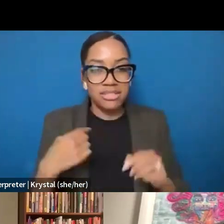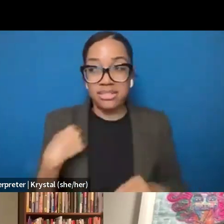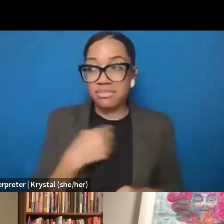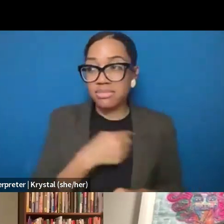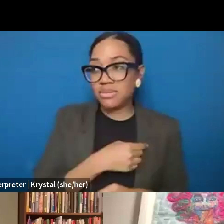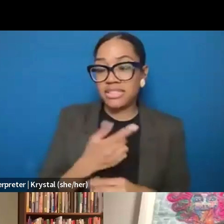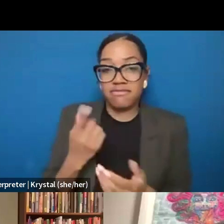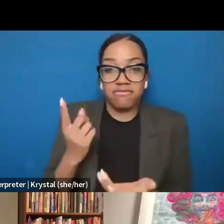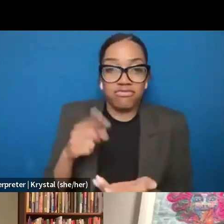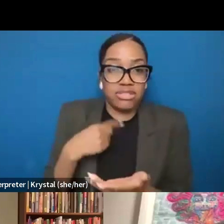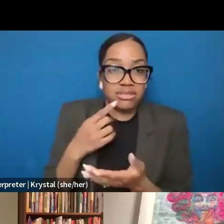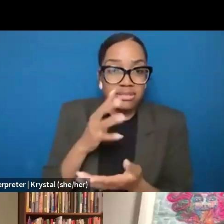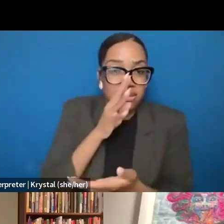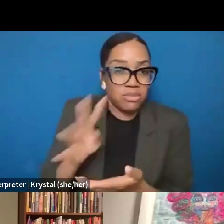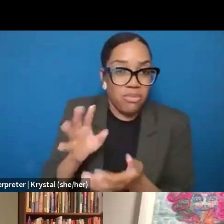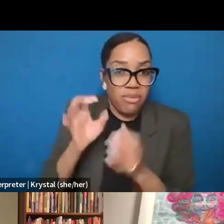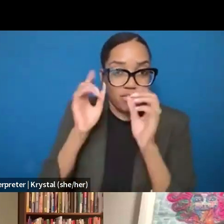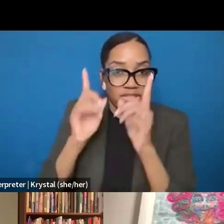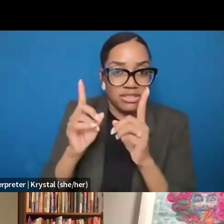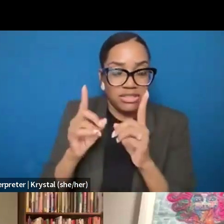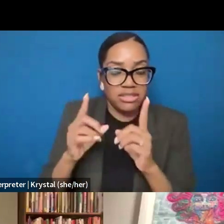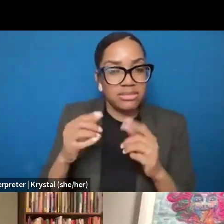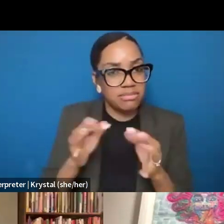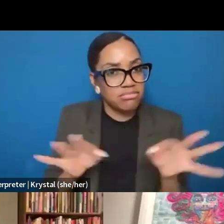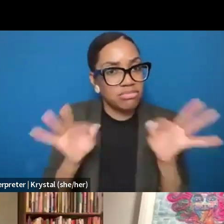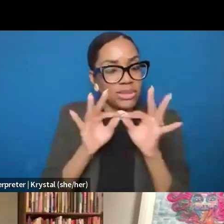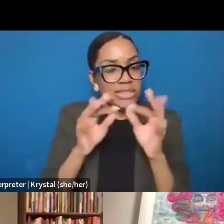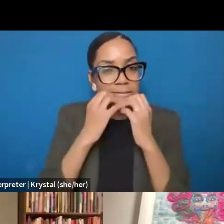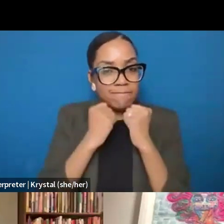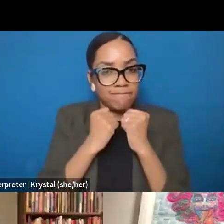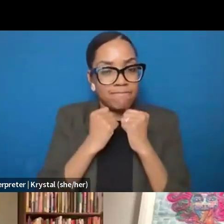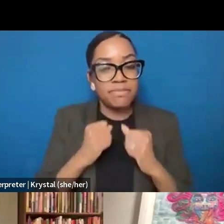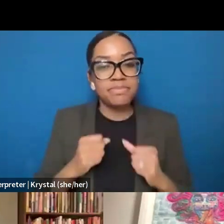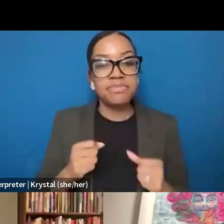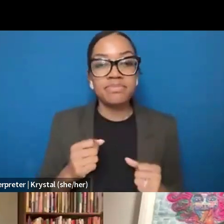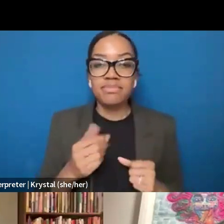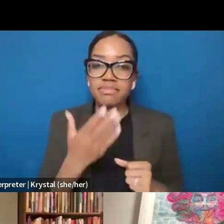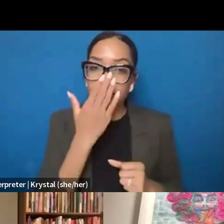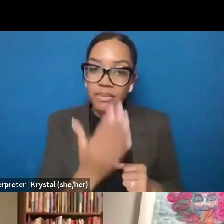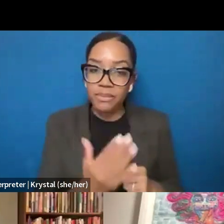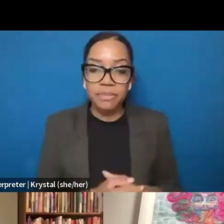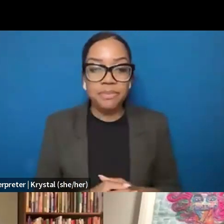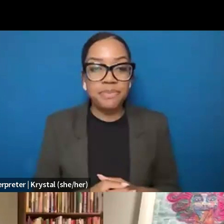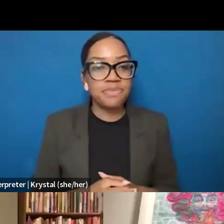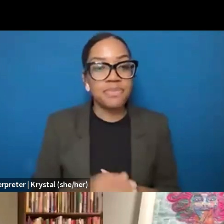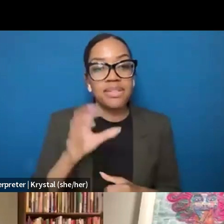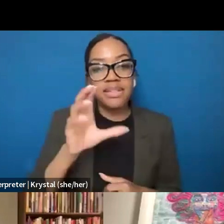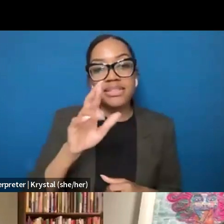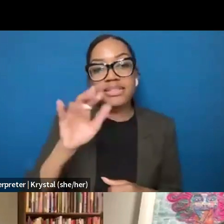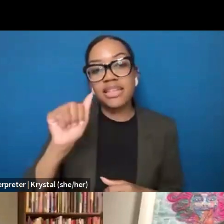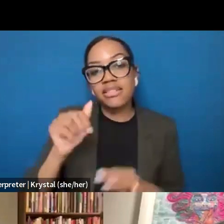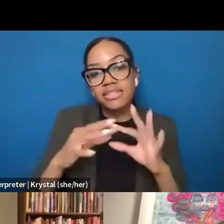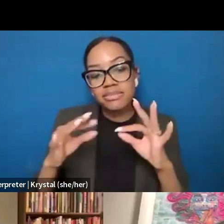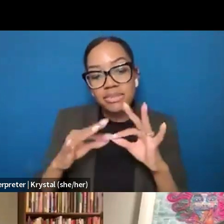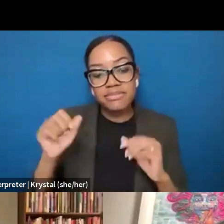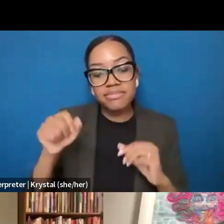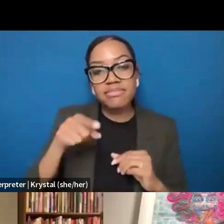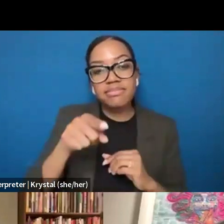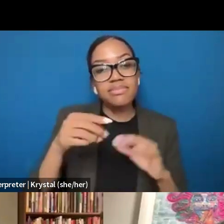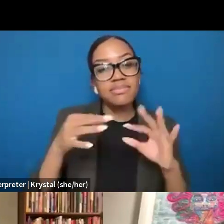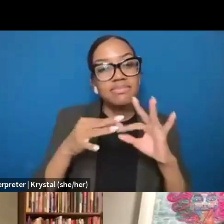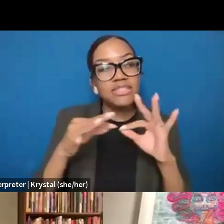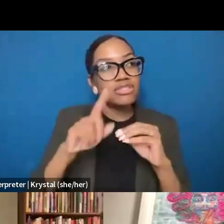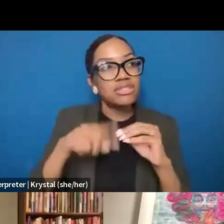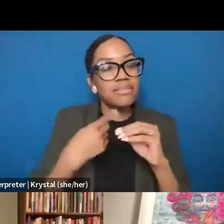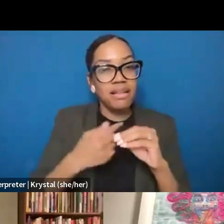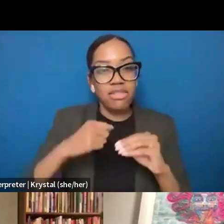beautiful resource. Thank you. Yes, and I'm appreciating also how you're highlighting the resistance, how there is a story to be told